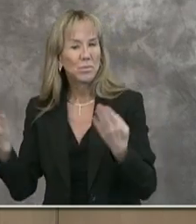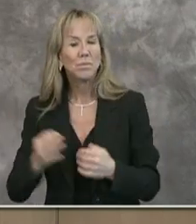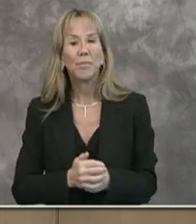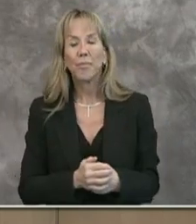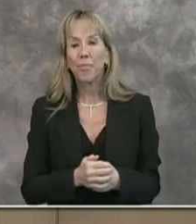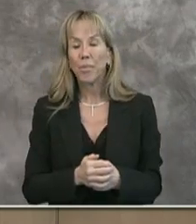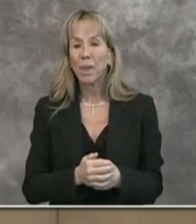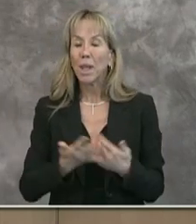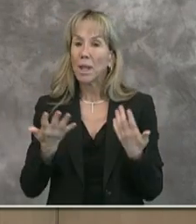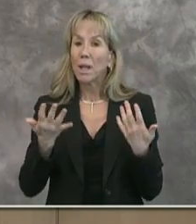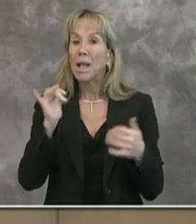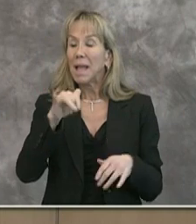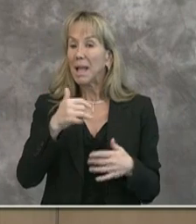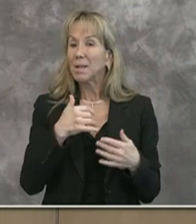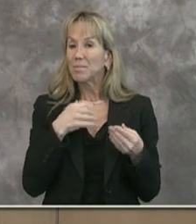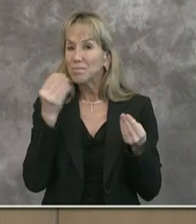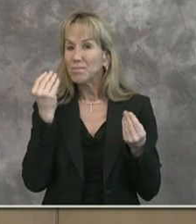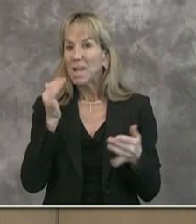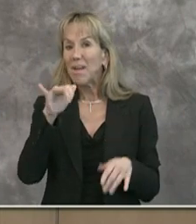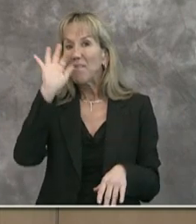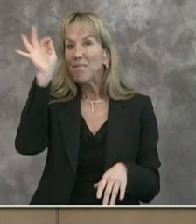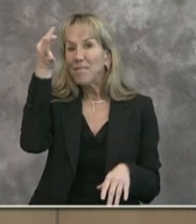Starting with the federal